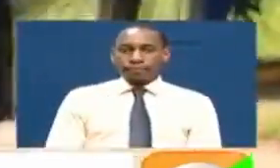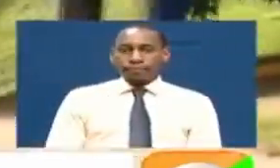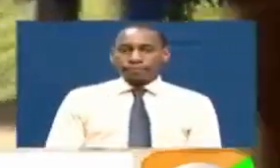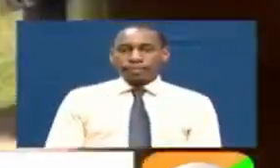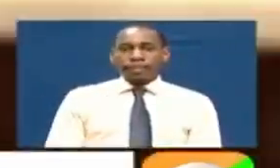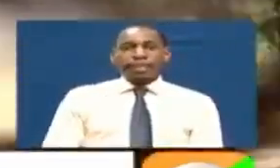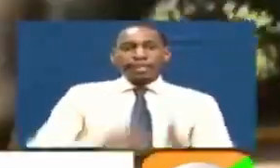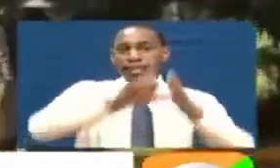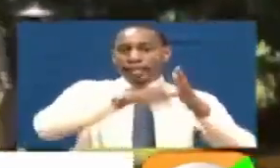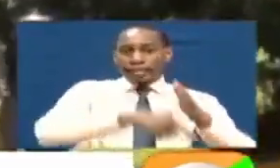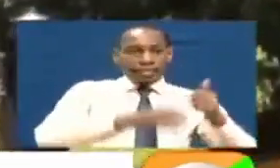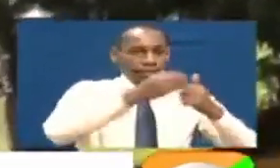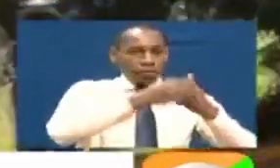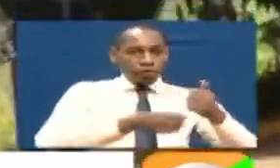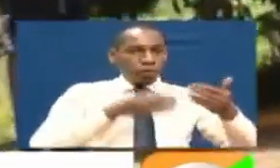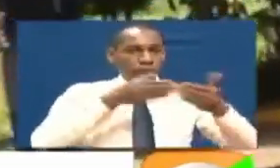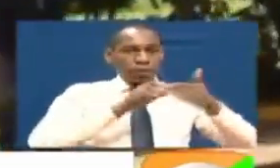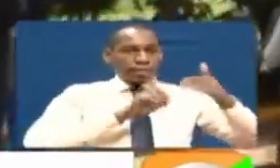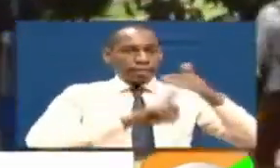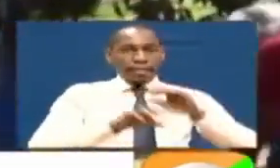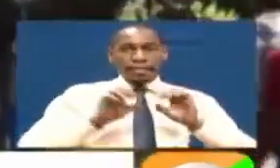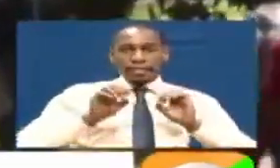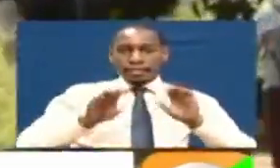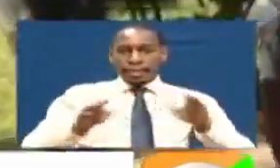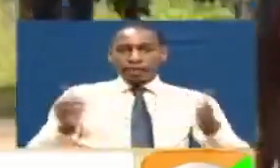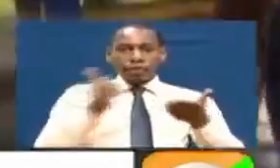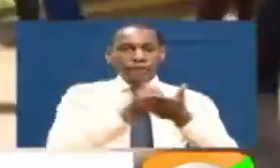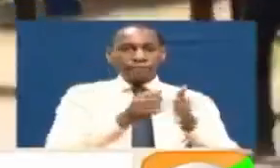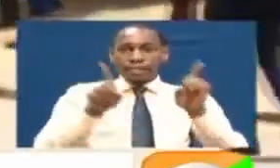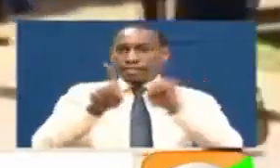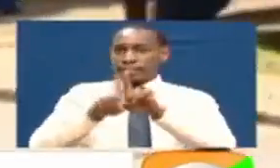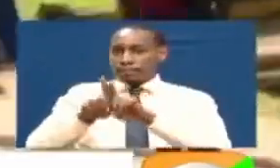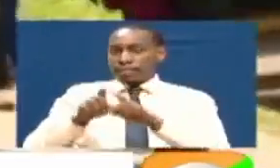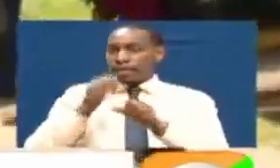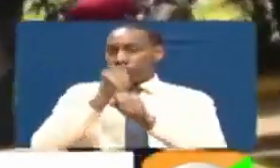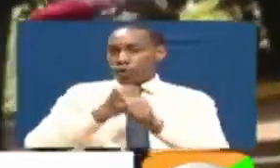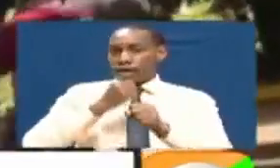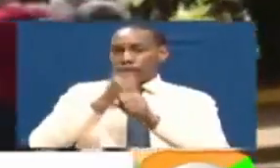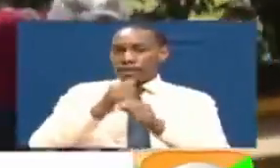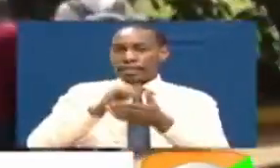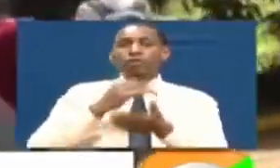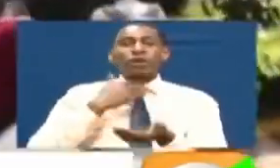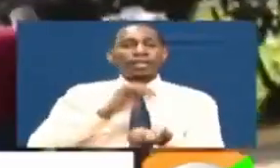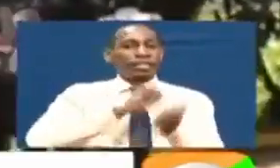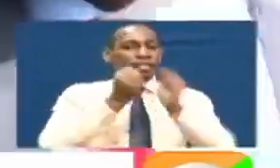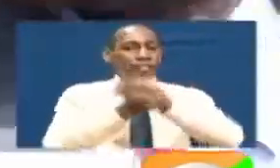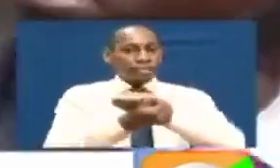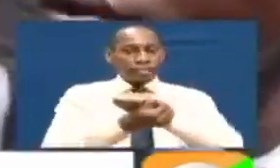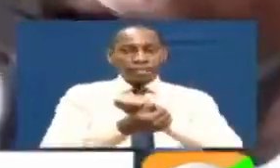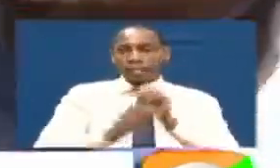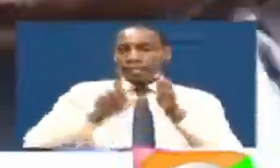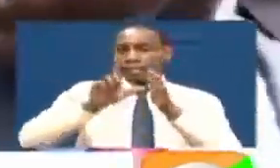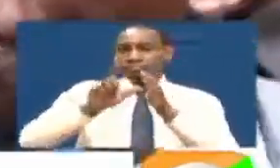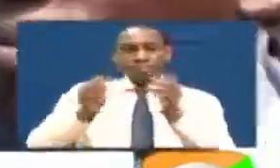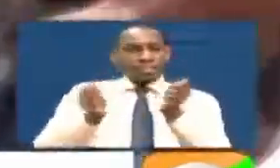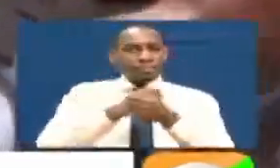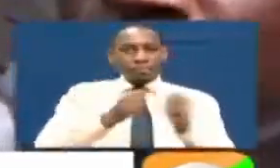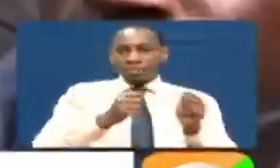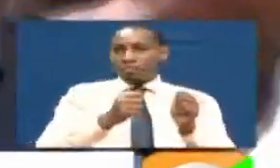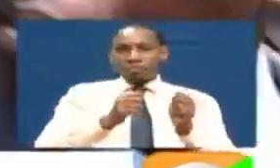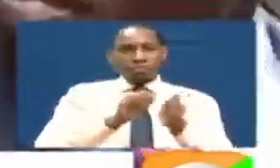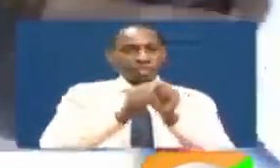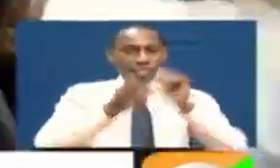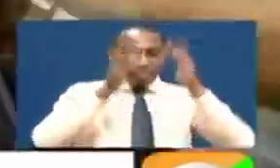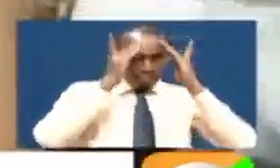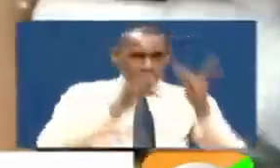He would then be barred from accessing his City Hall office, and despite efforts to have that reversed, the end appeared nigh for the